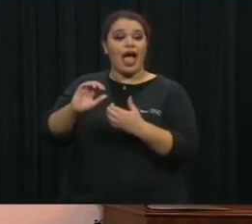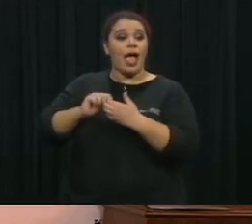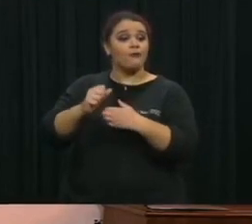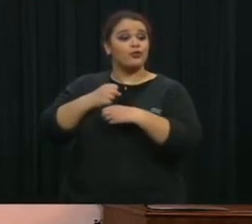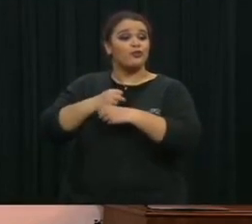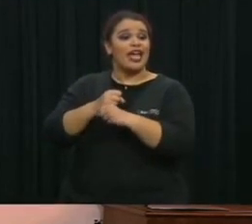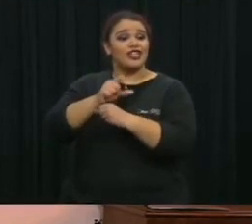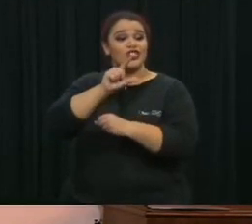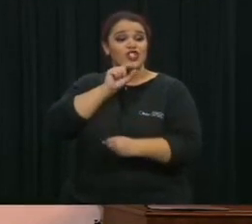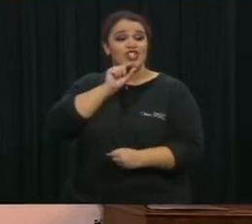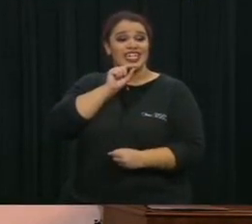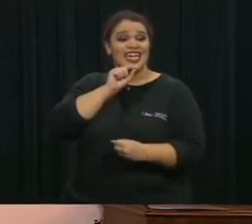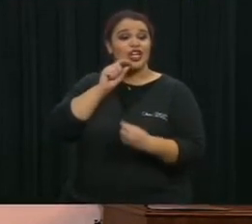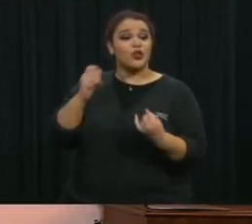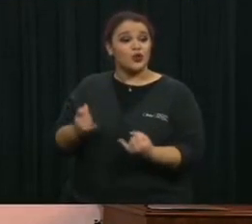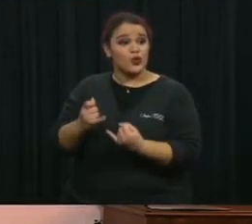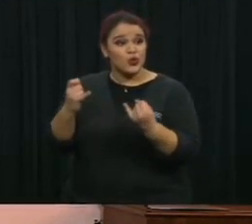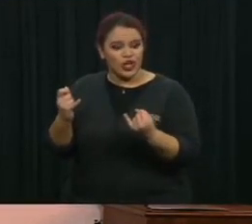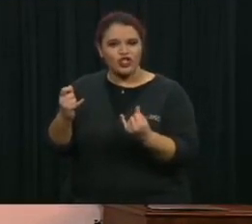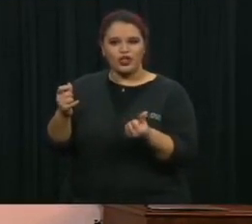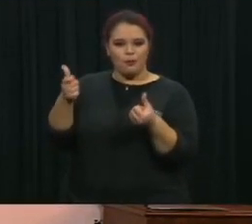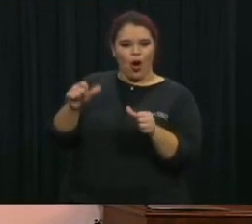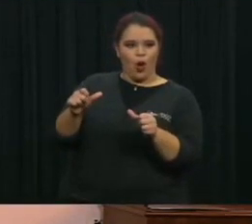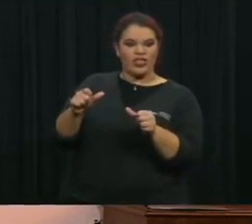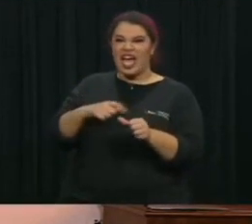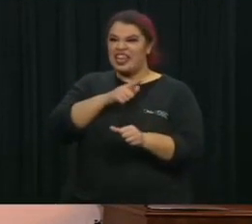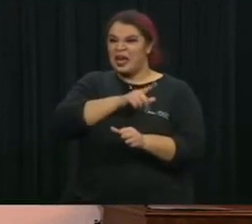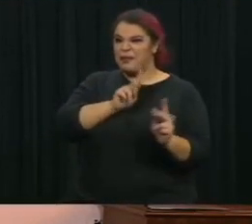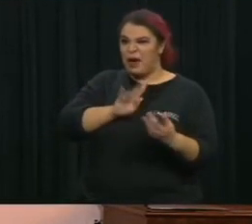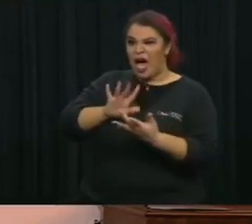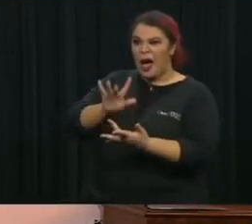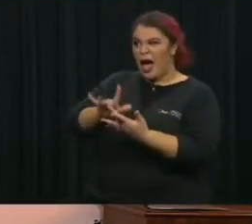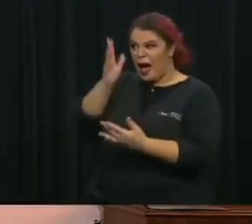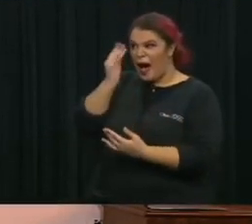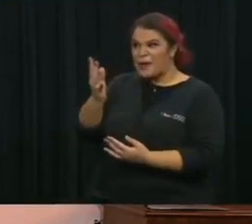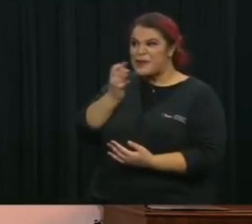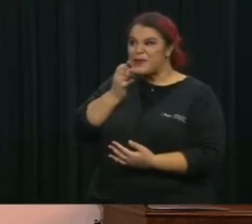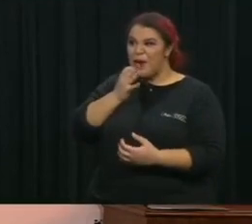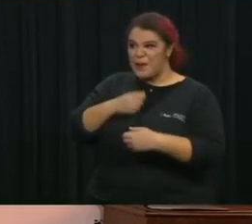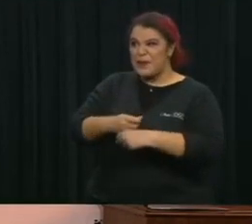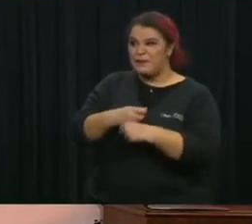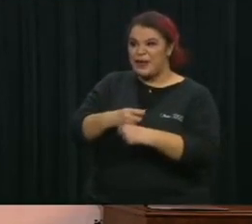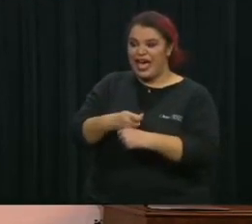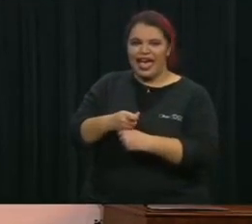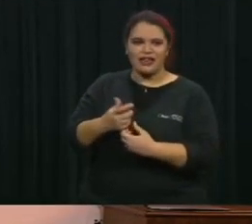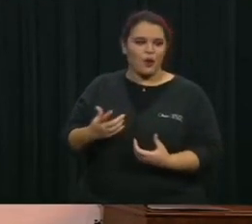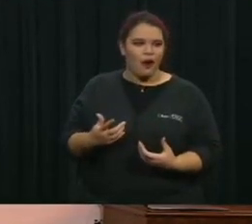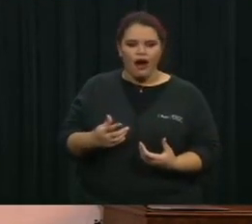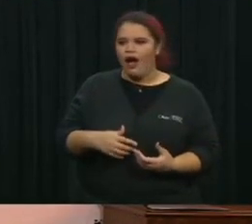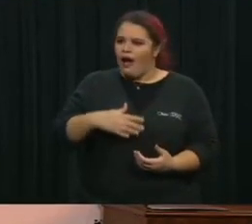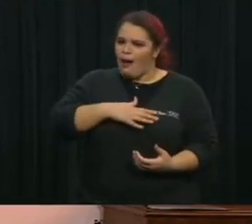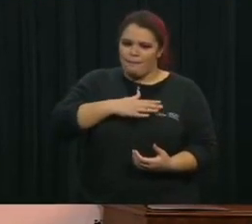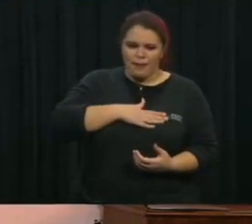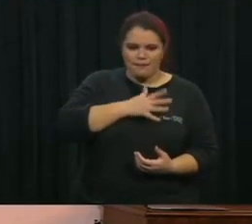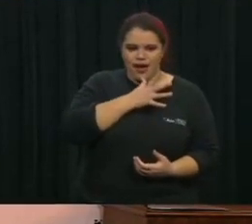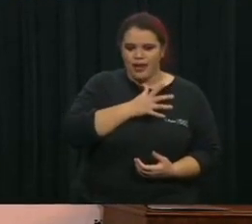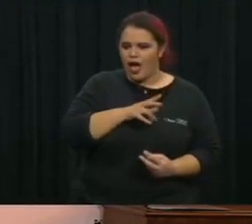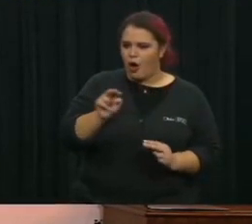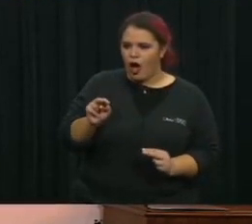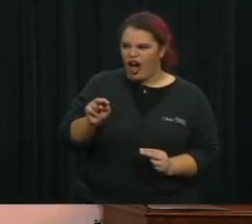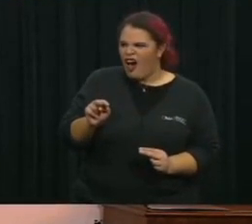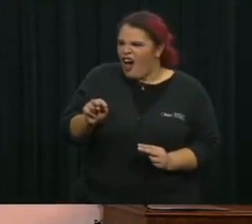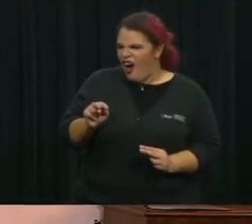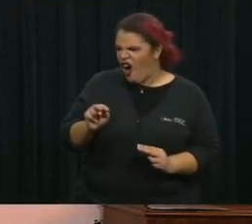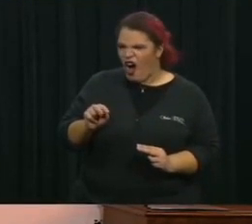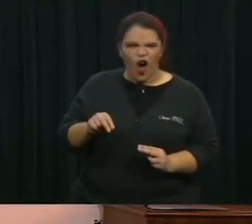a thing yesterday, so I'm getting ready to make the noodles. And somebody else said, my mom and I were watching you, and we decided, okay, we're going to go